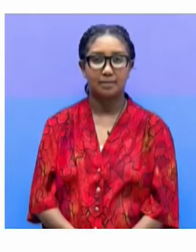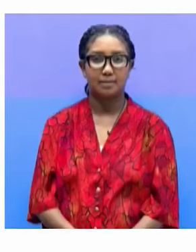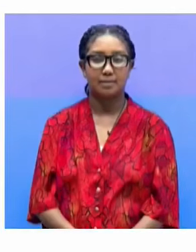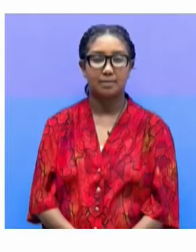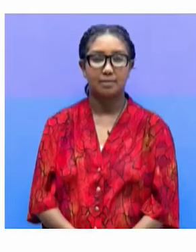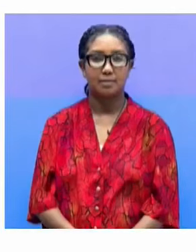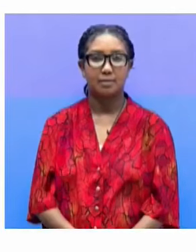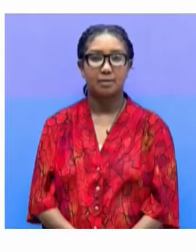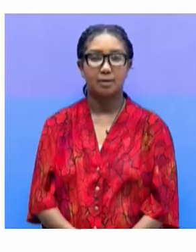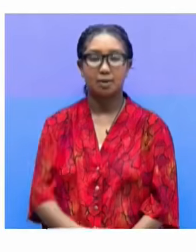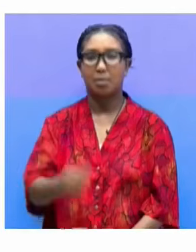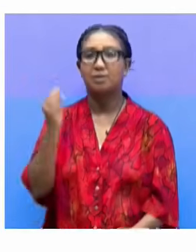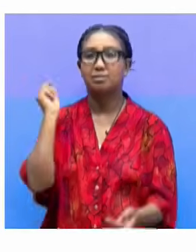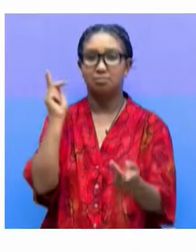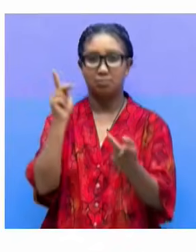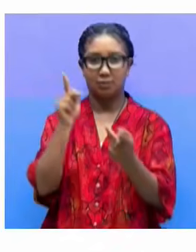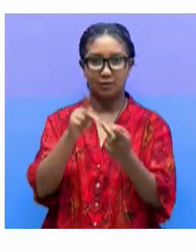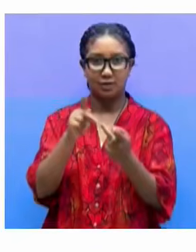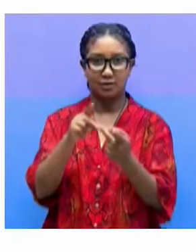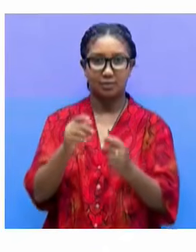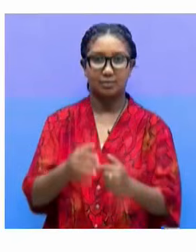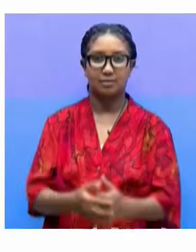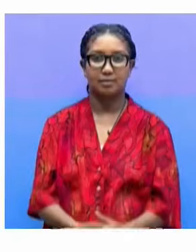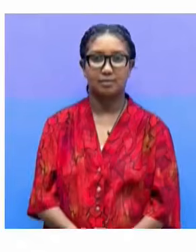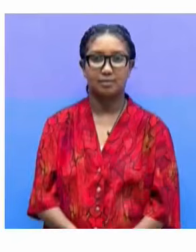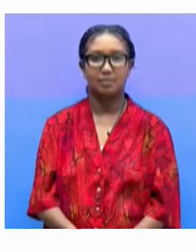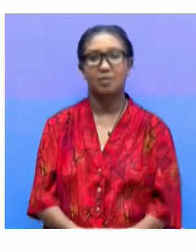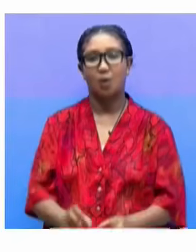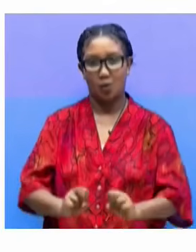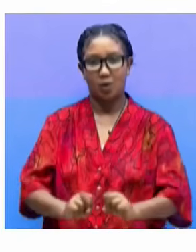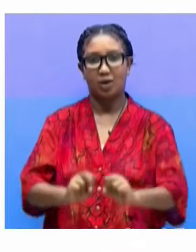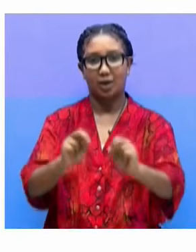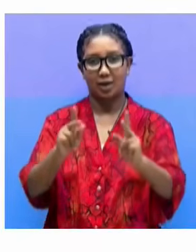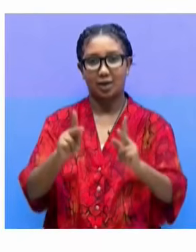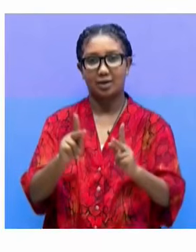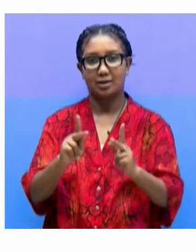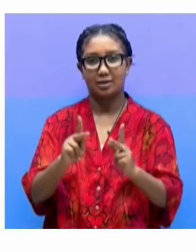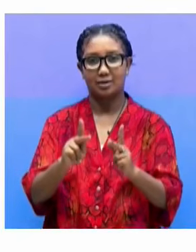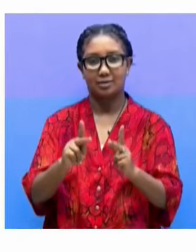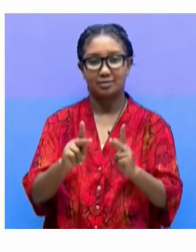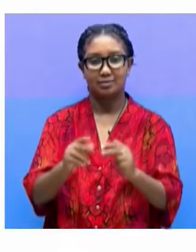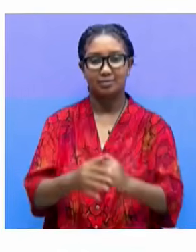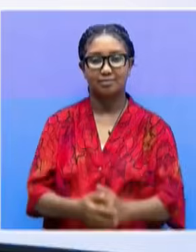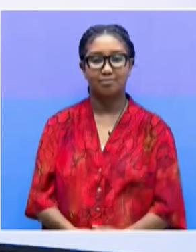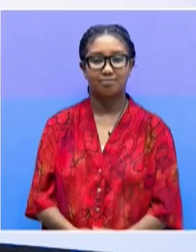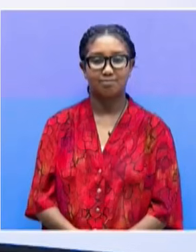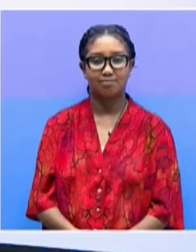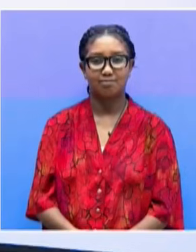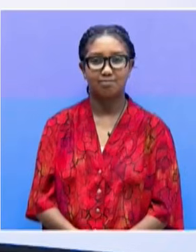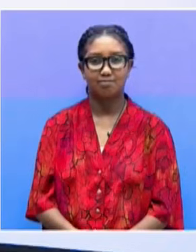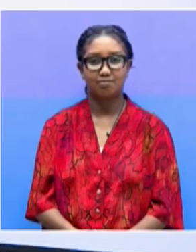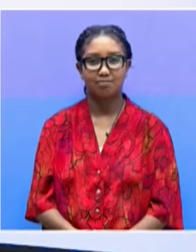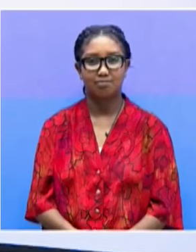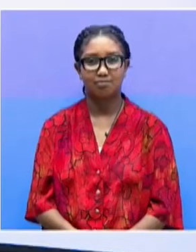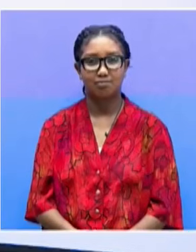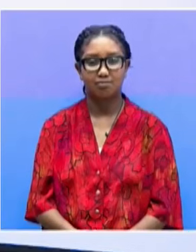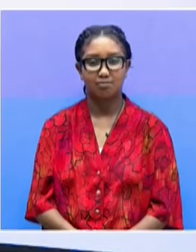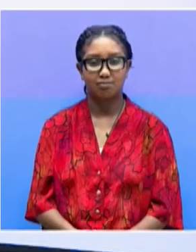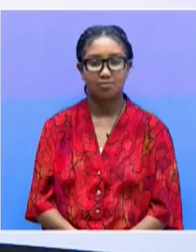Past perfect. Okay, let us go there.